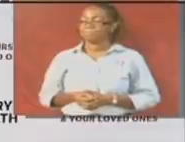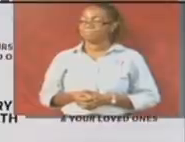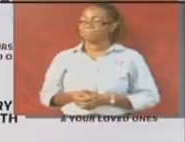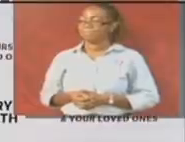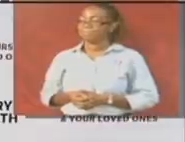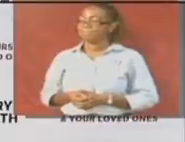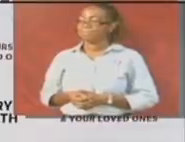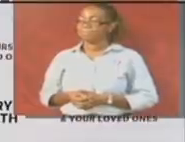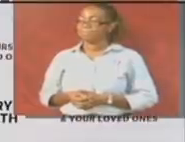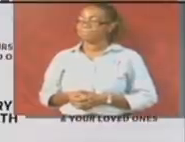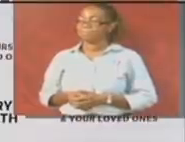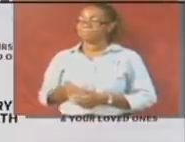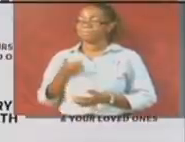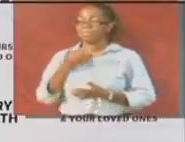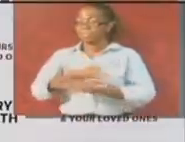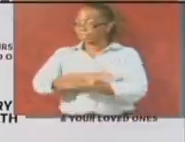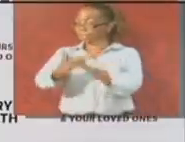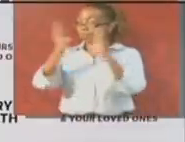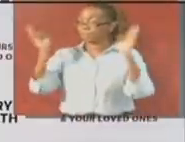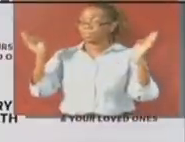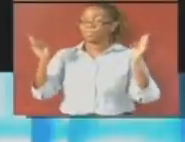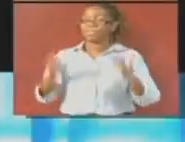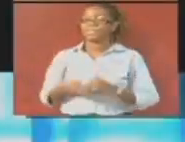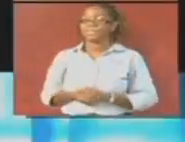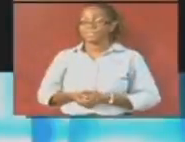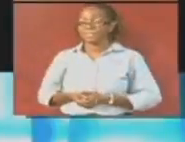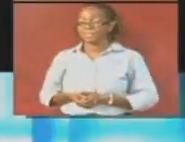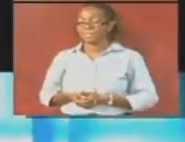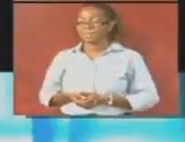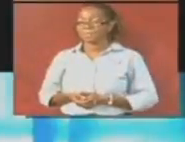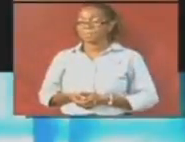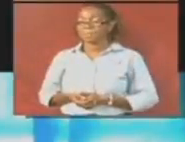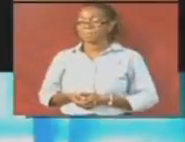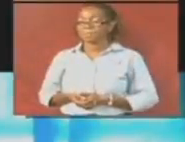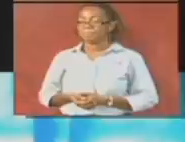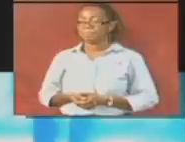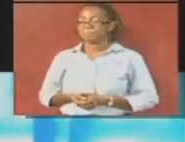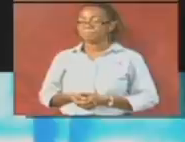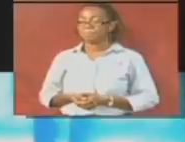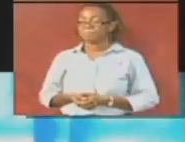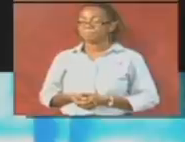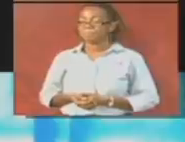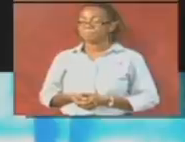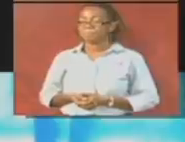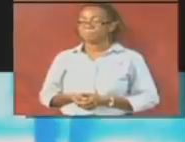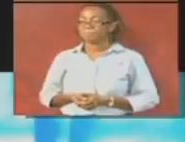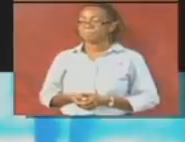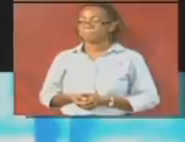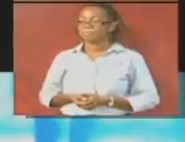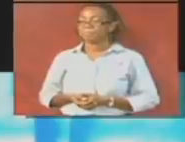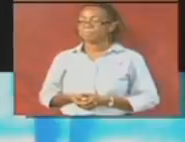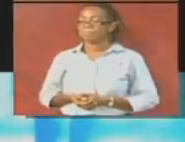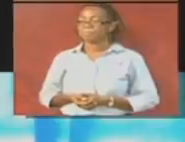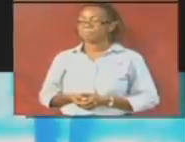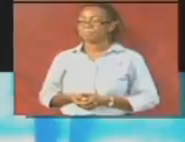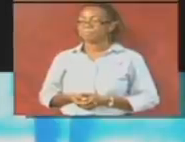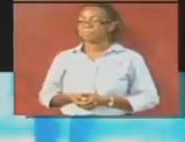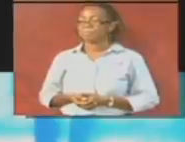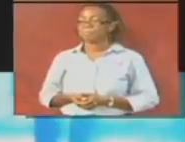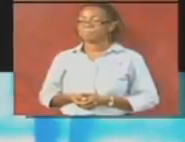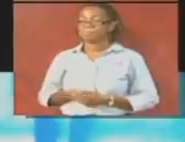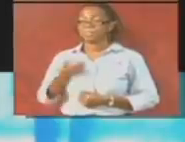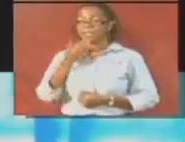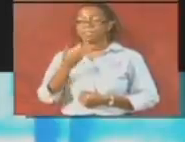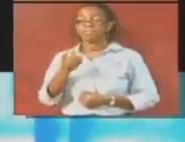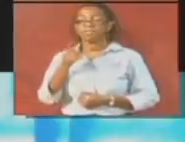Good morning, Whitfield Jenner from I-95.5. Dr. Khan, I'll start with you first. Do you have any concerns